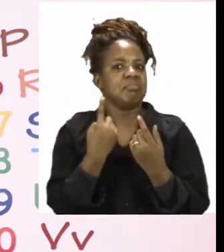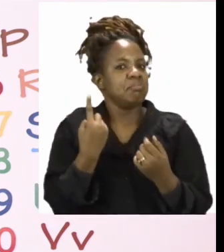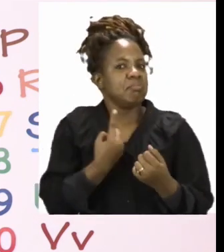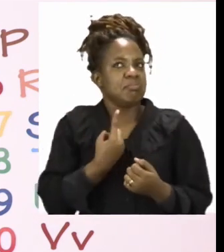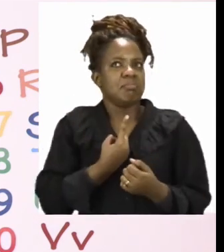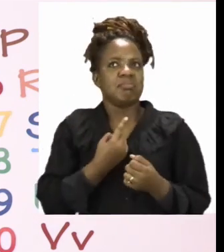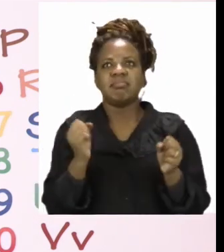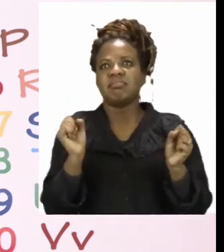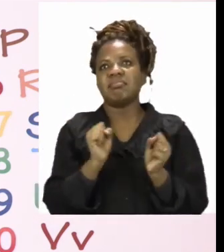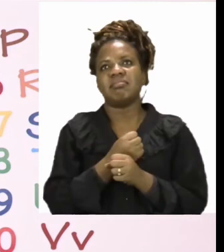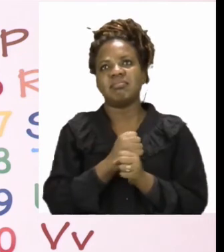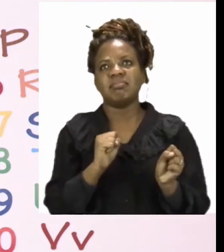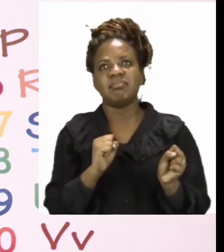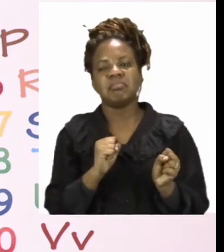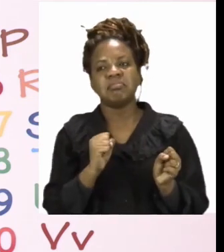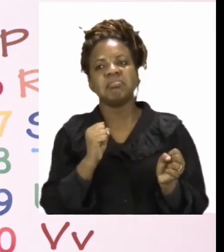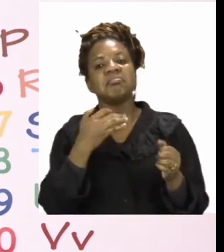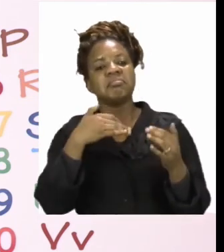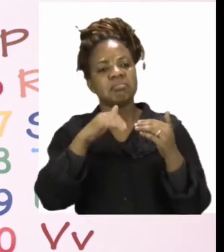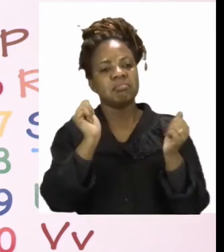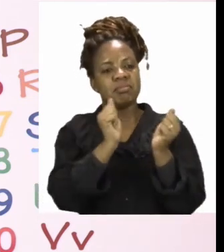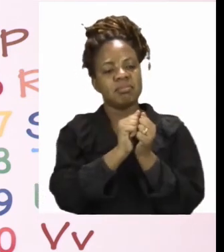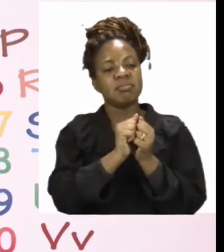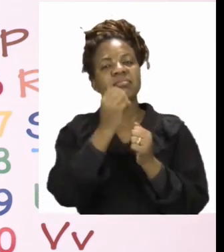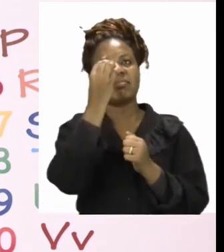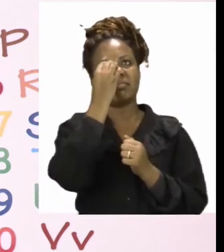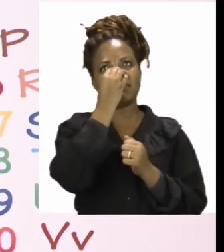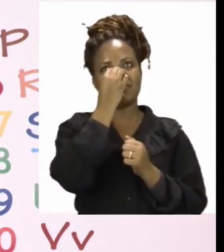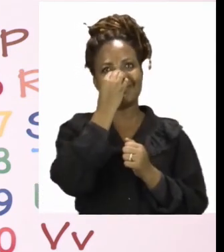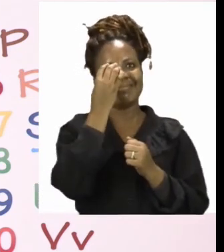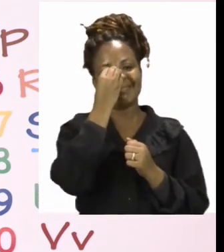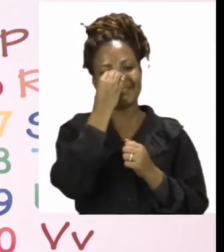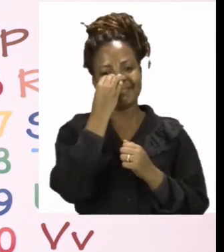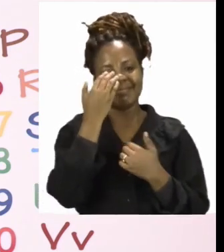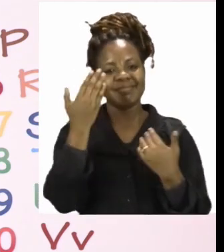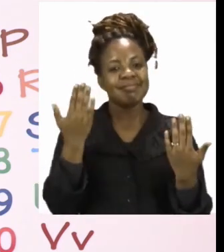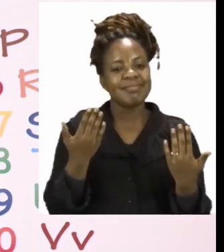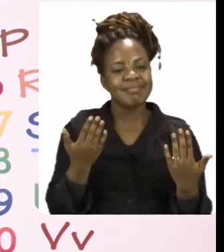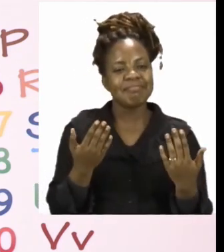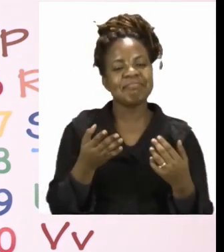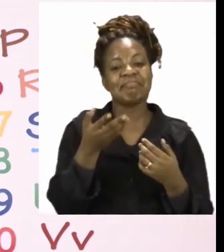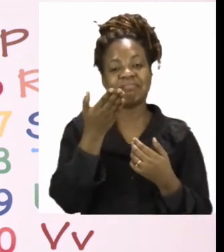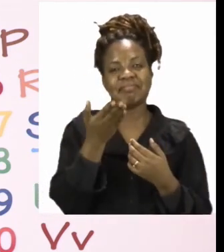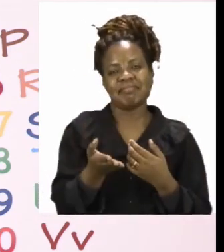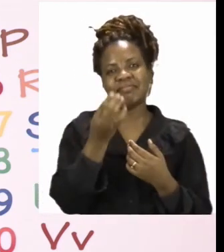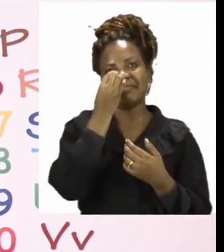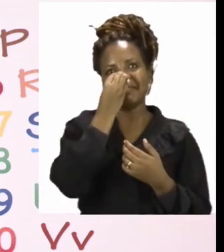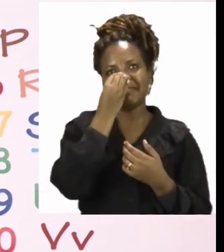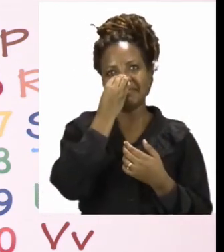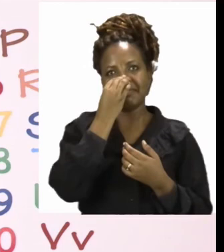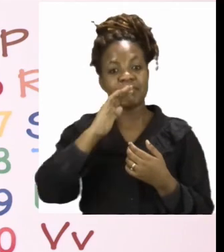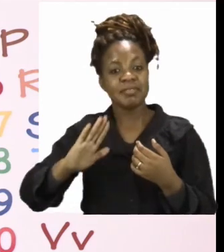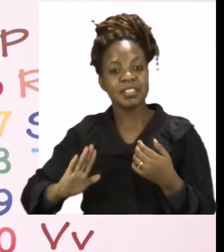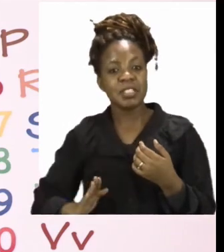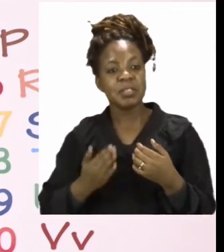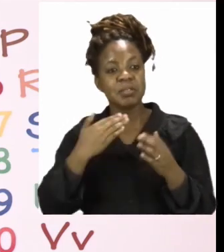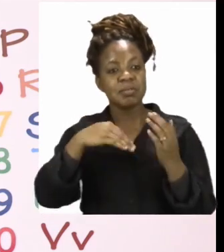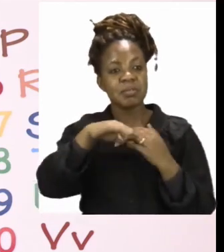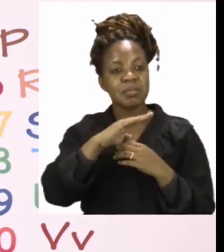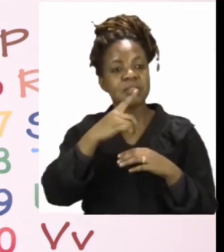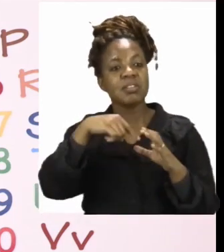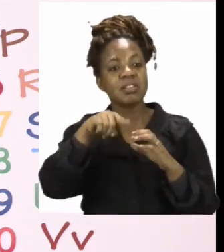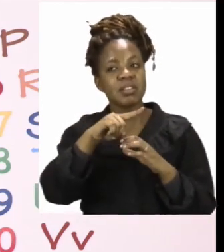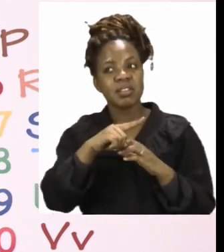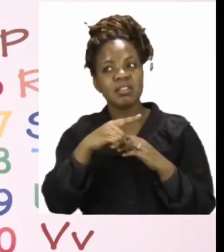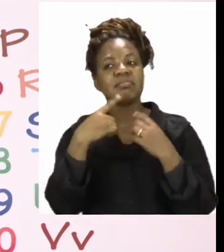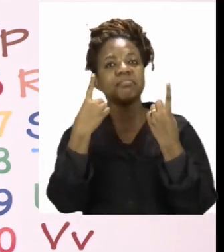around? Zacky! Hello? Oh, there you are, Zacky. Do you want to go outside and play?